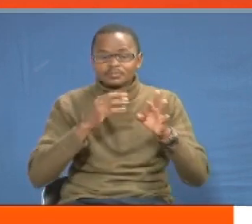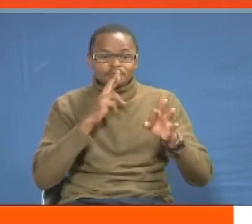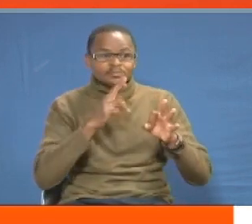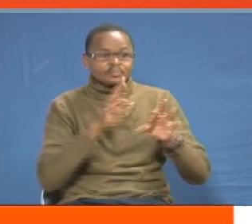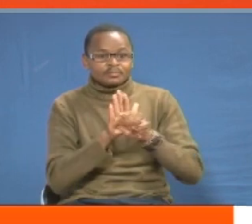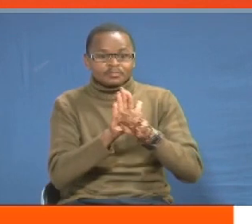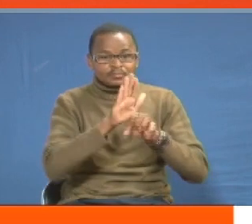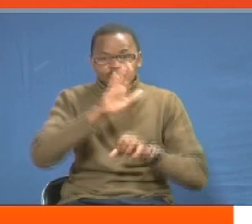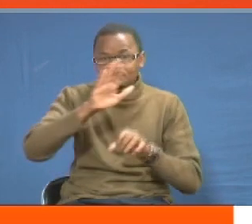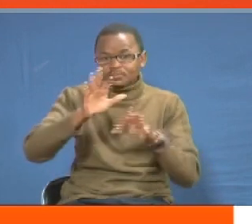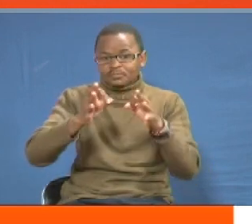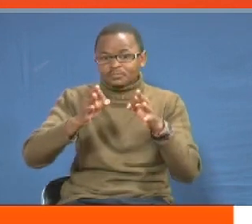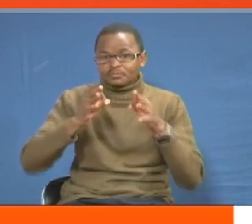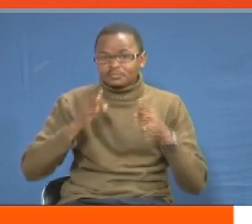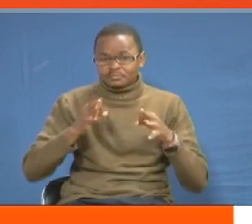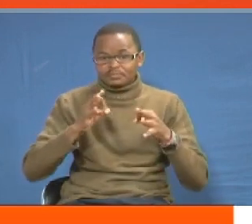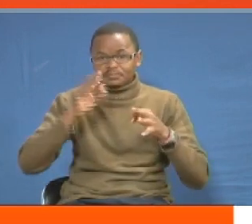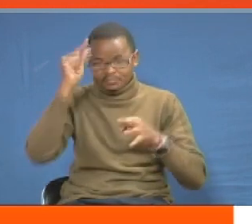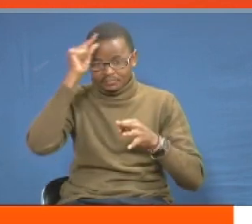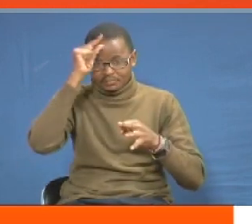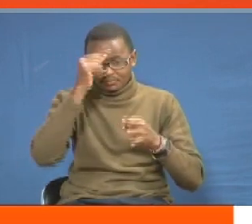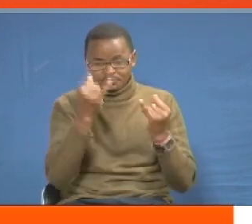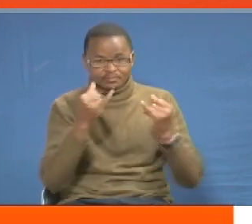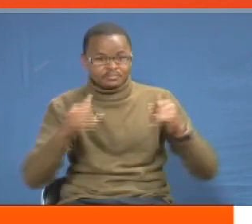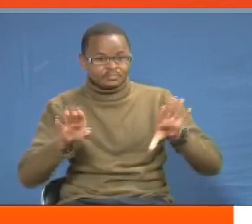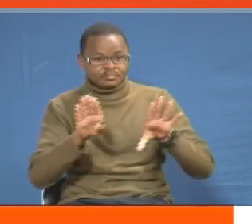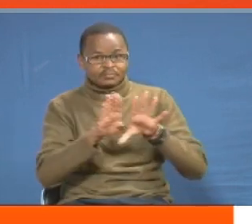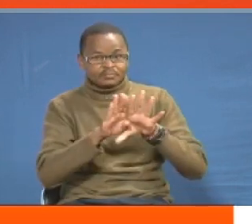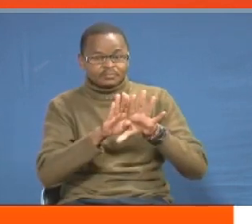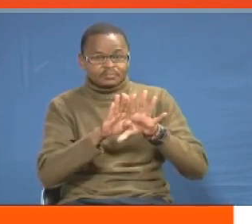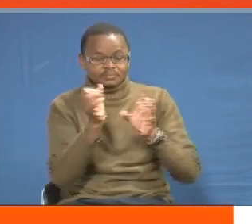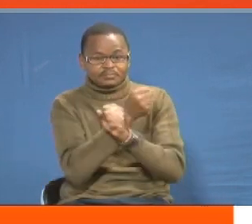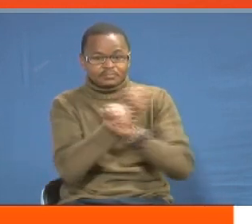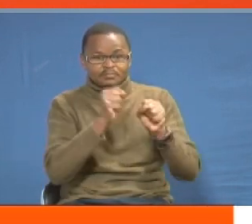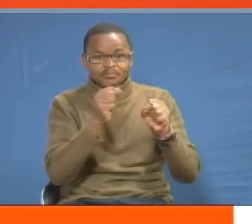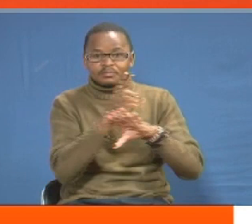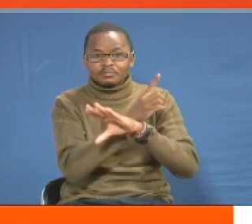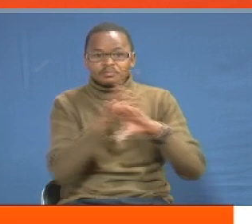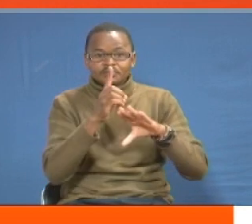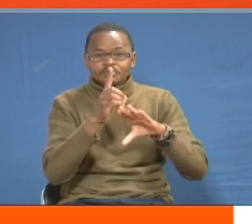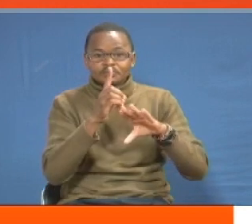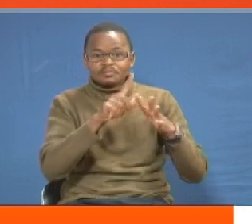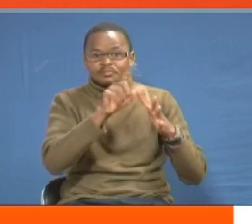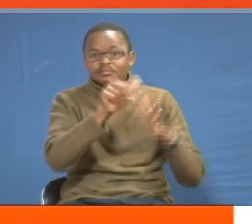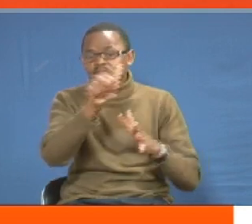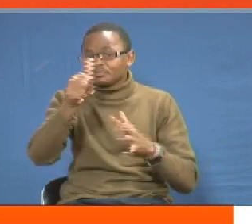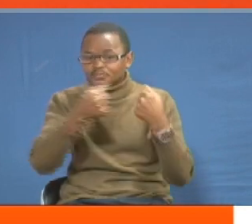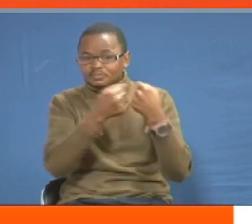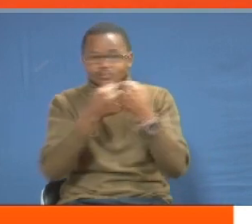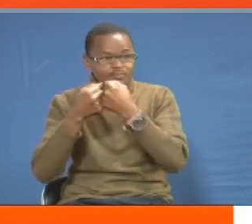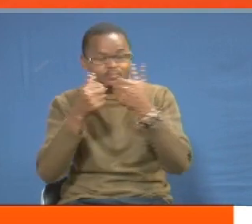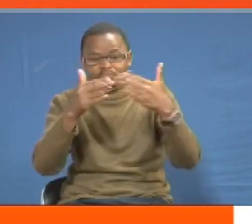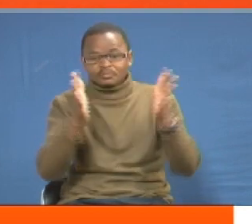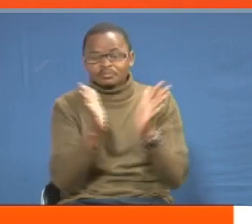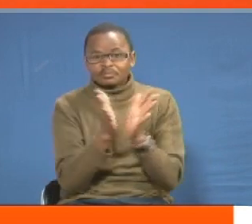If you are to push for accountability and the government offices are closed, then you cannot reach the duty bearer. The other challenge was